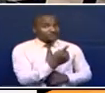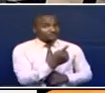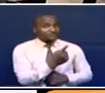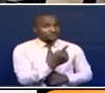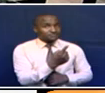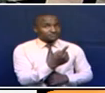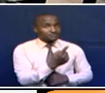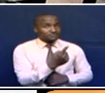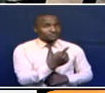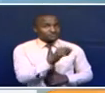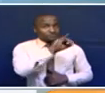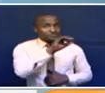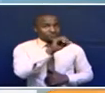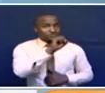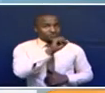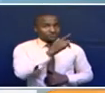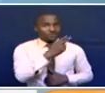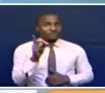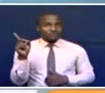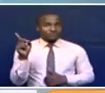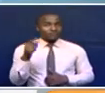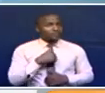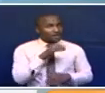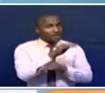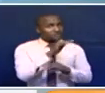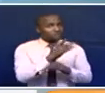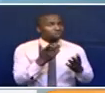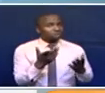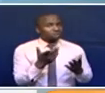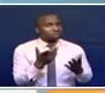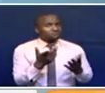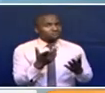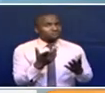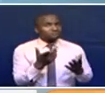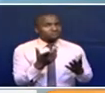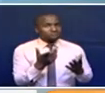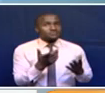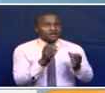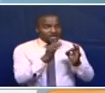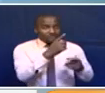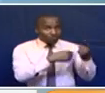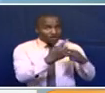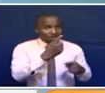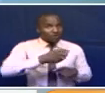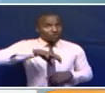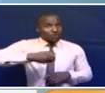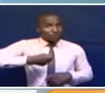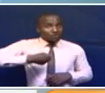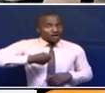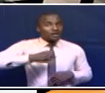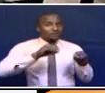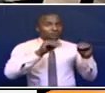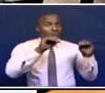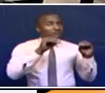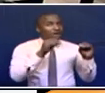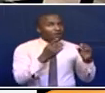are you doing, Joseph, by the way? Nice to tune in. I ask a simple question. What will be the price of a packet of unga if you win? Yeah.